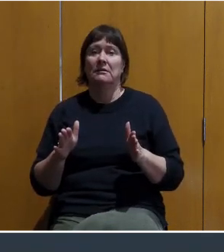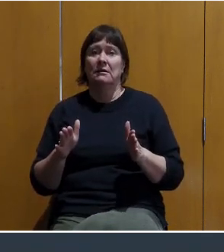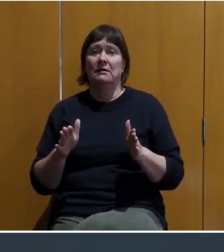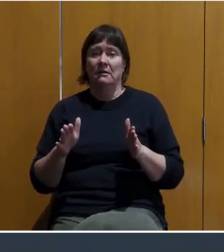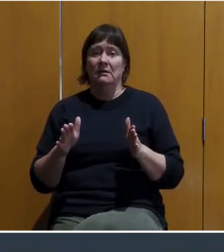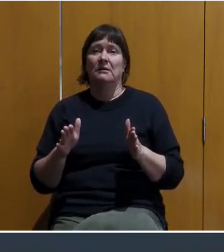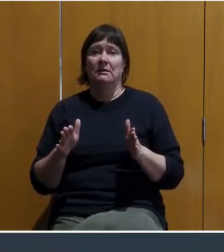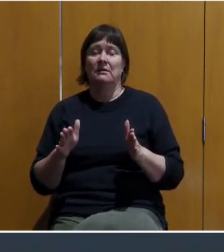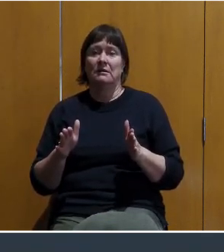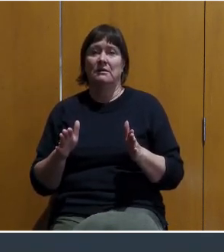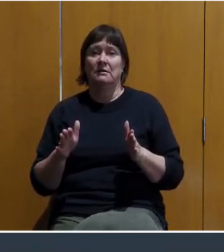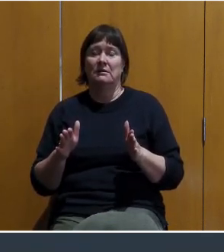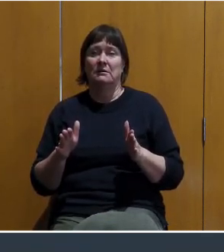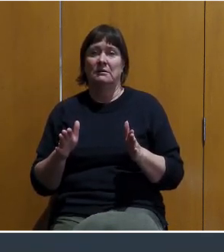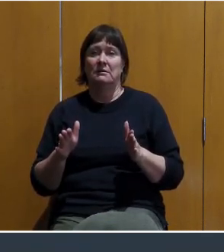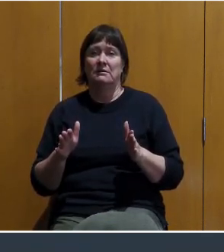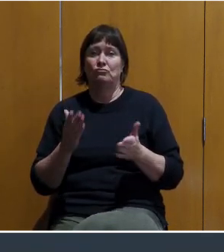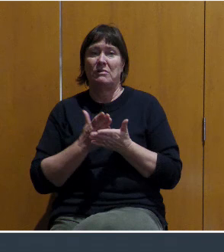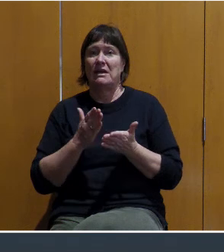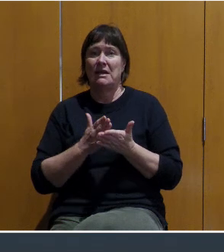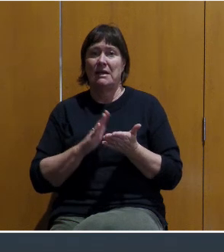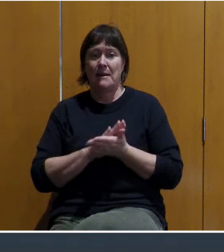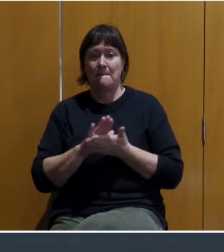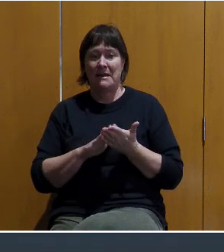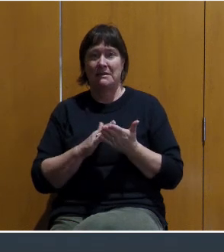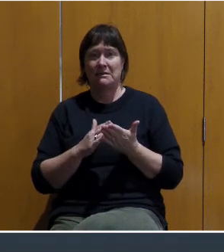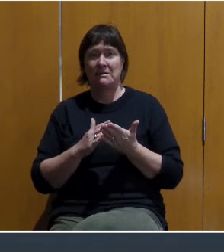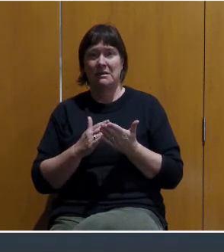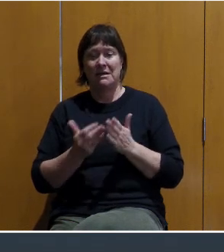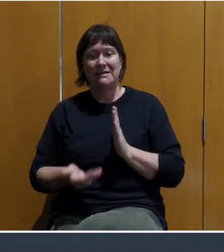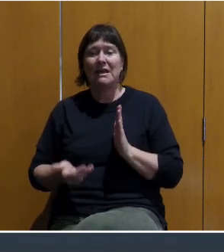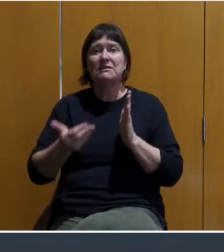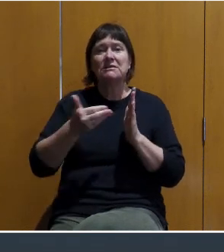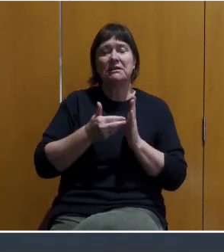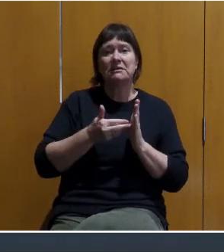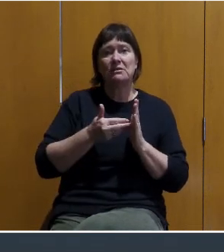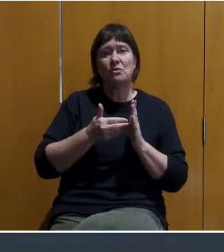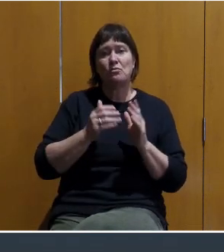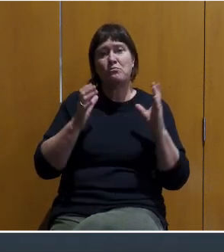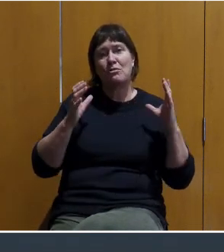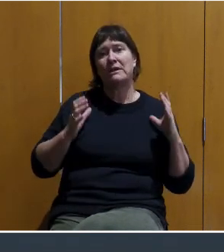to the lowest common denominator and only going to inflict additional